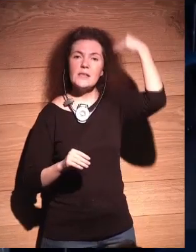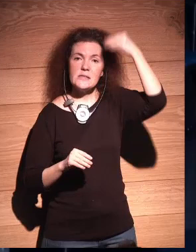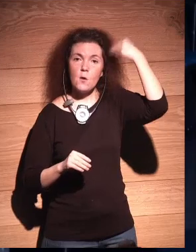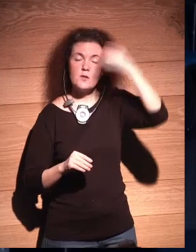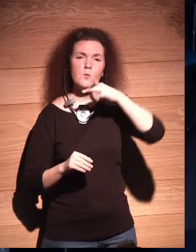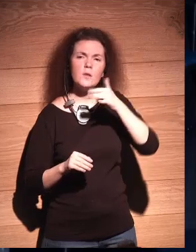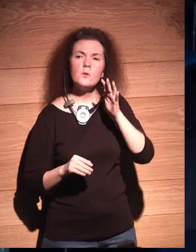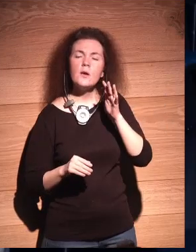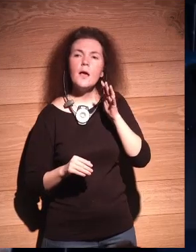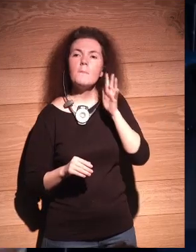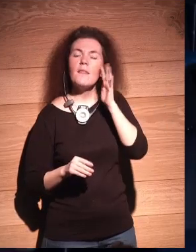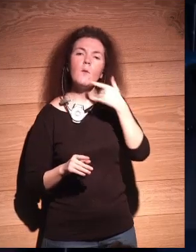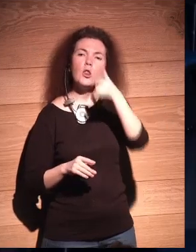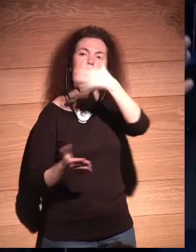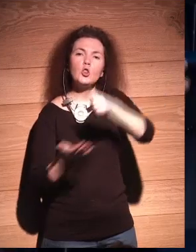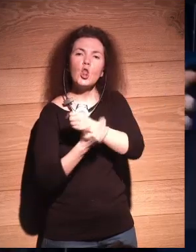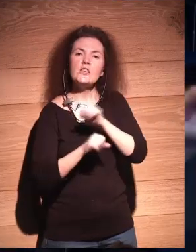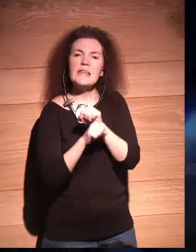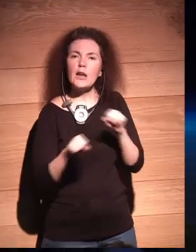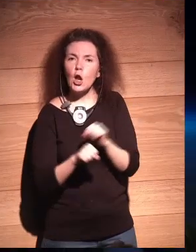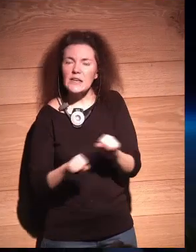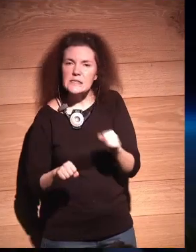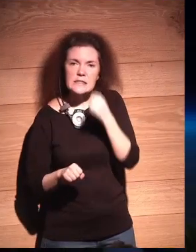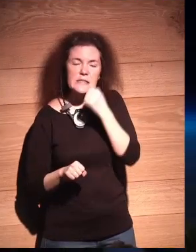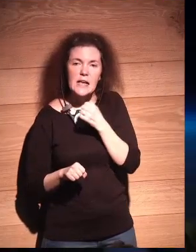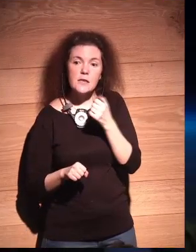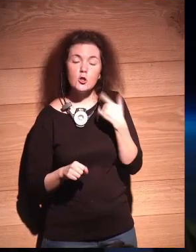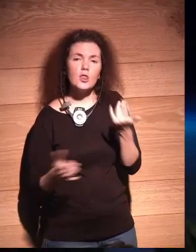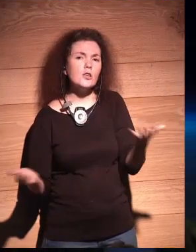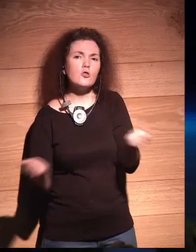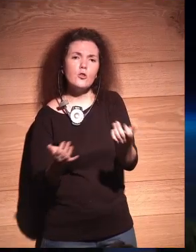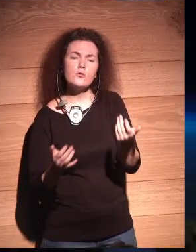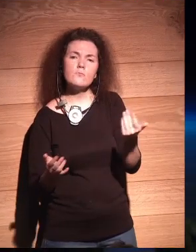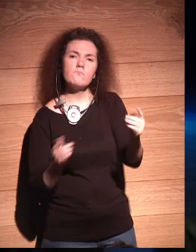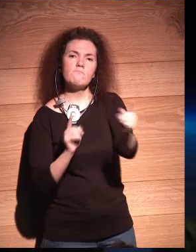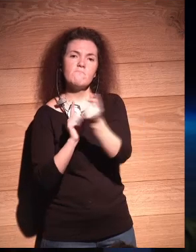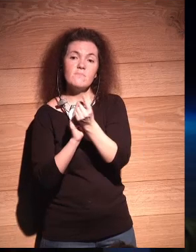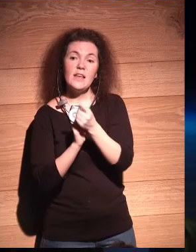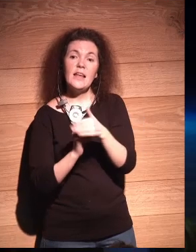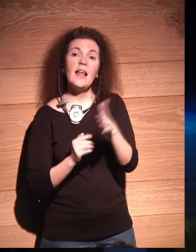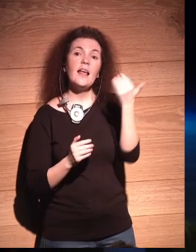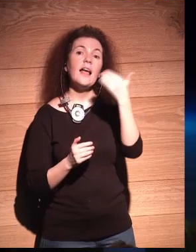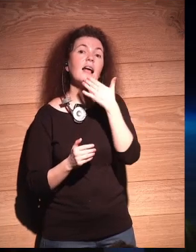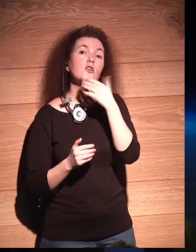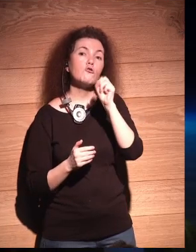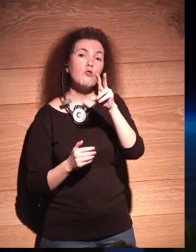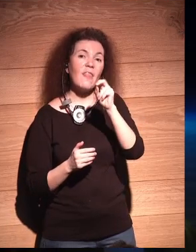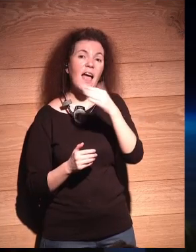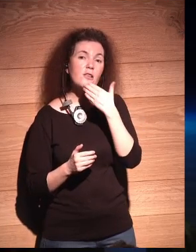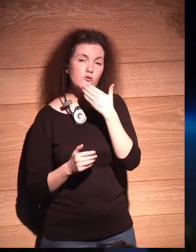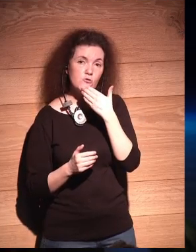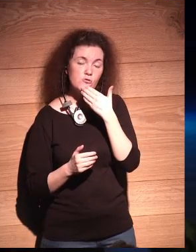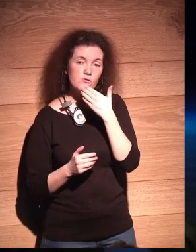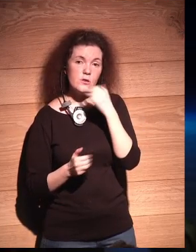we brought in all the Saudis. Mohammed was a 12-year-old boy then, and he went to computer school in